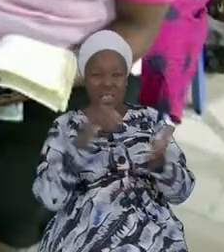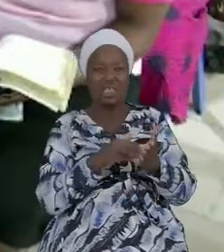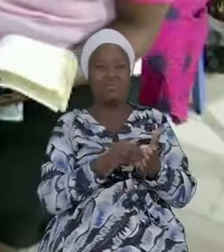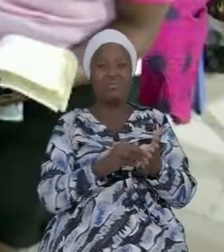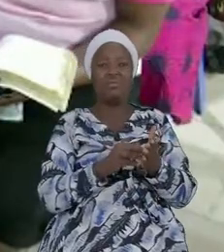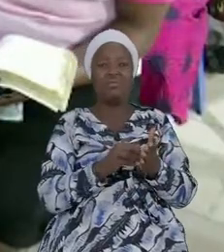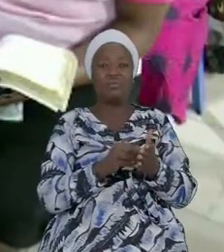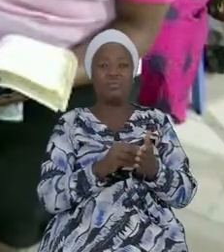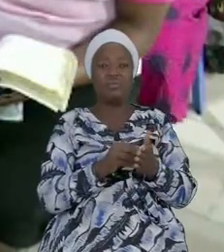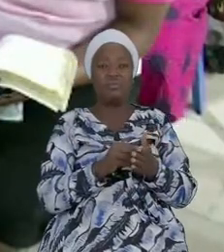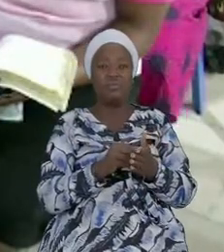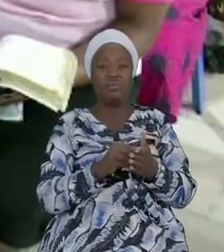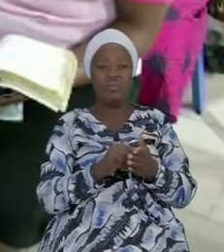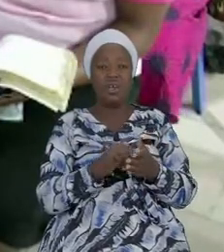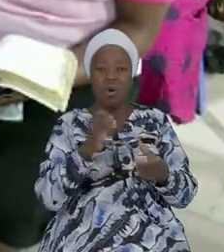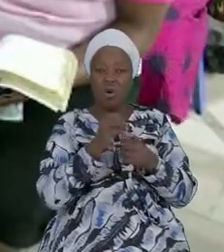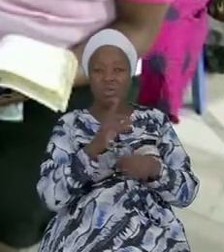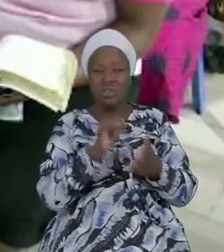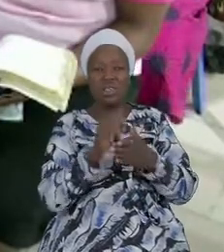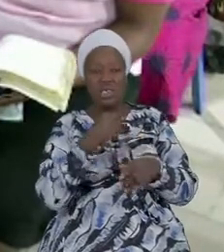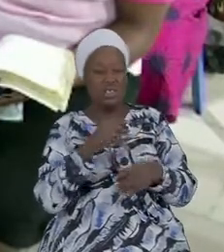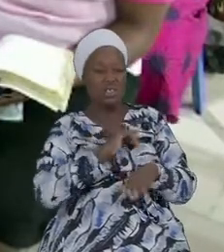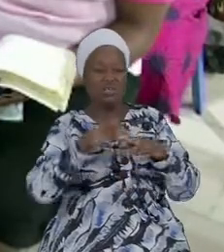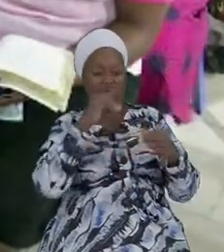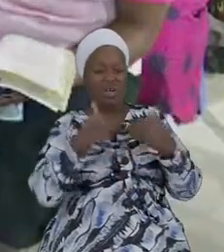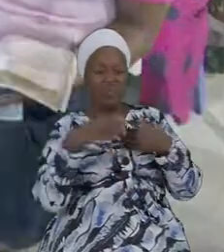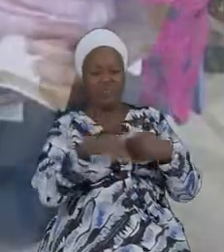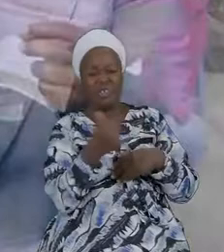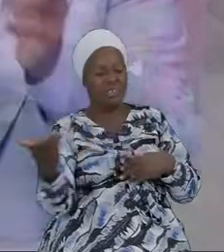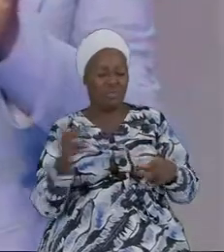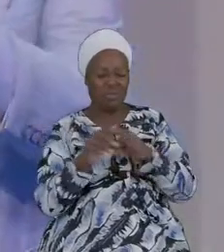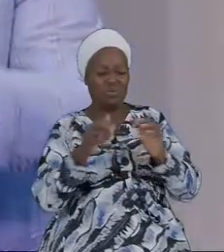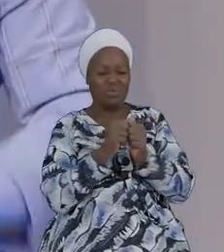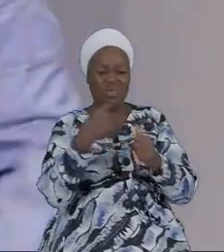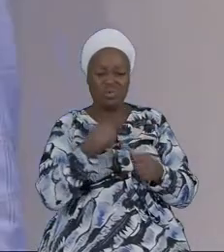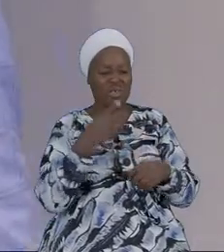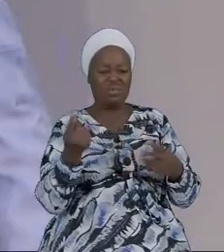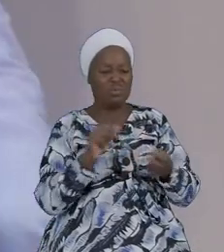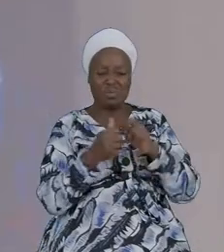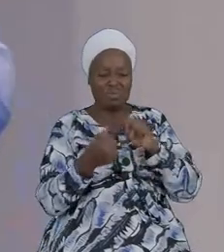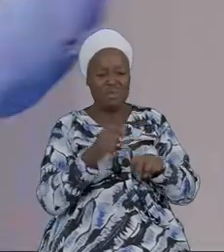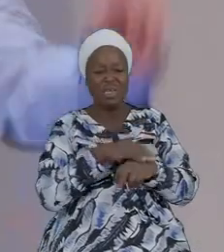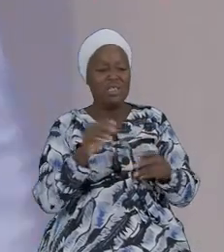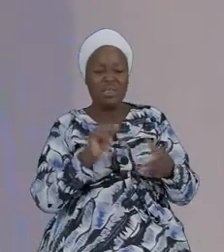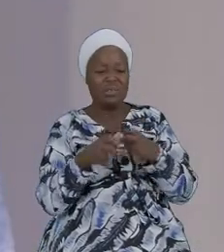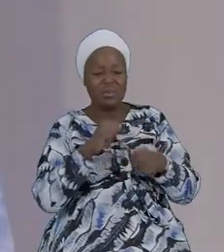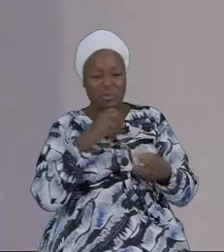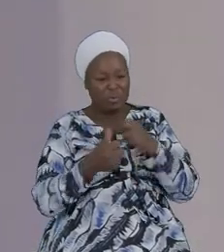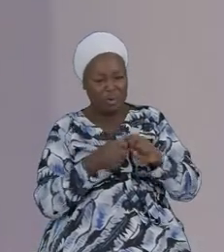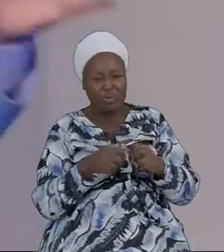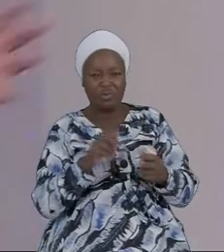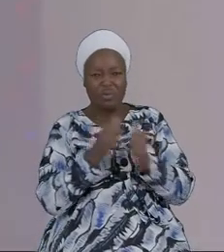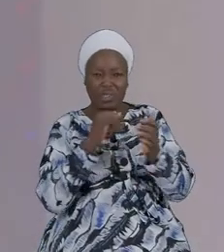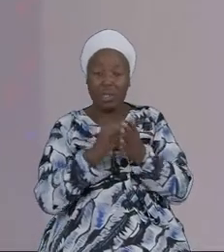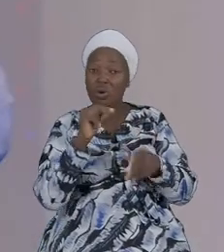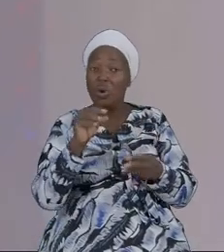secret that they say it doesn't really have the weed inside. This one is technical. No more smoking